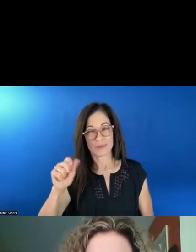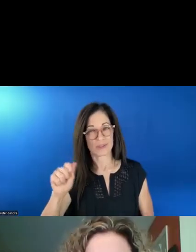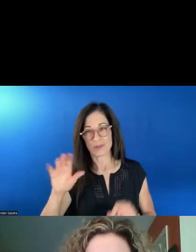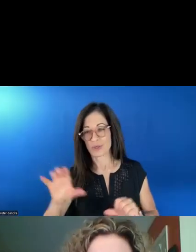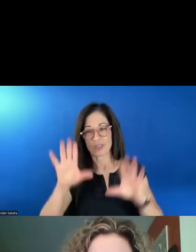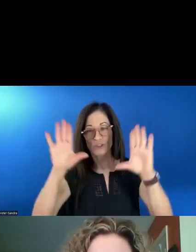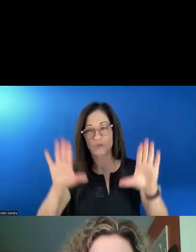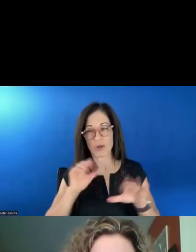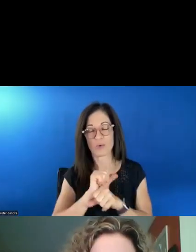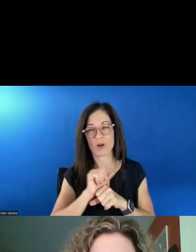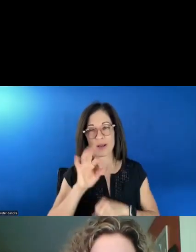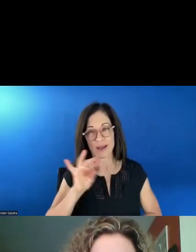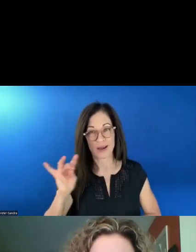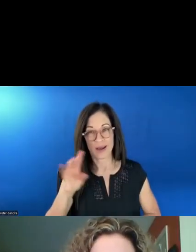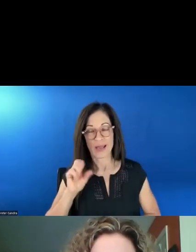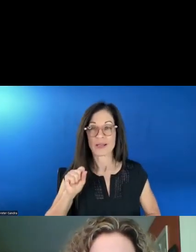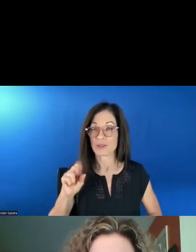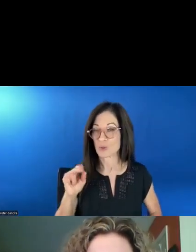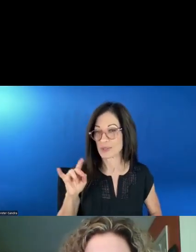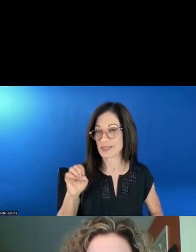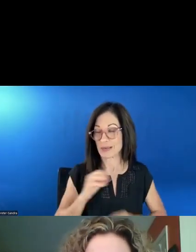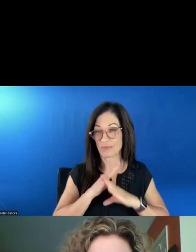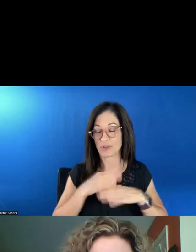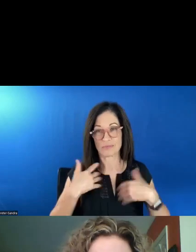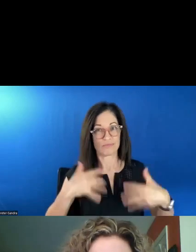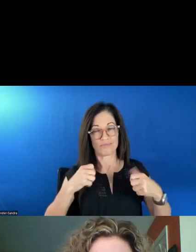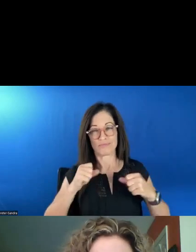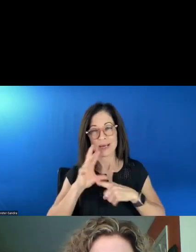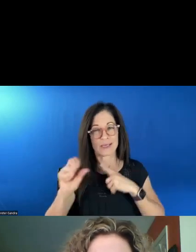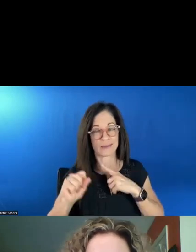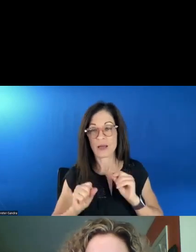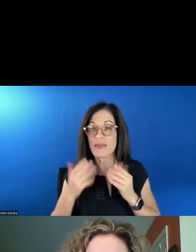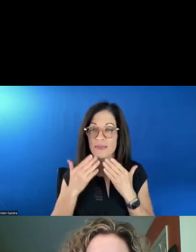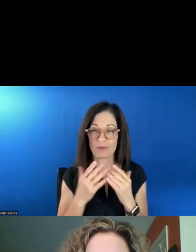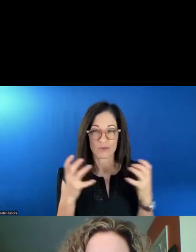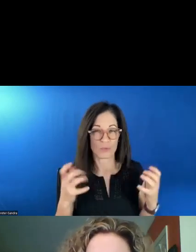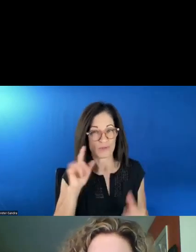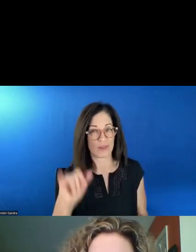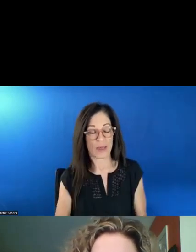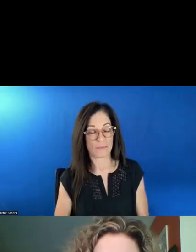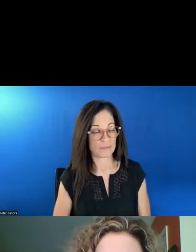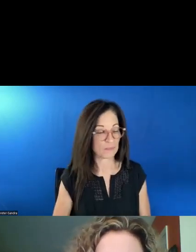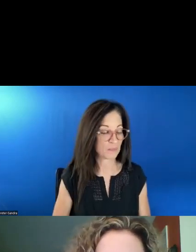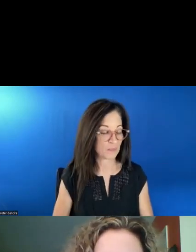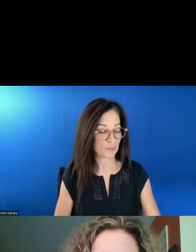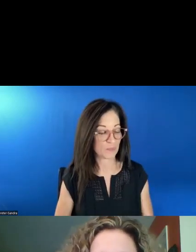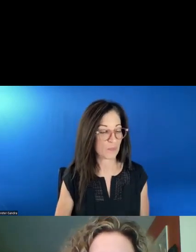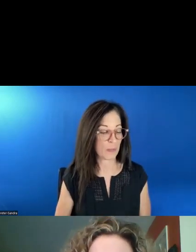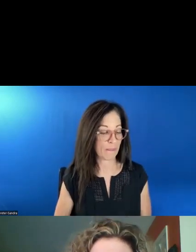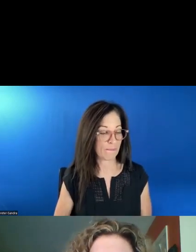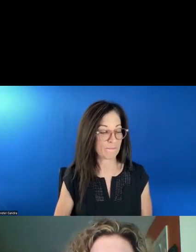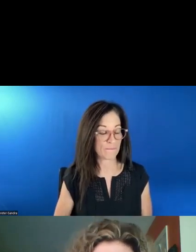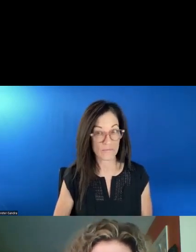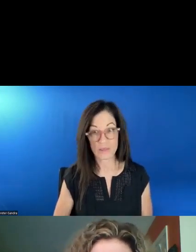988 and suicide prevention. It's phenomenal. So thank you so much for that. Wanted to let everyone know